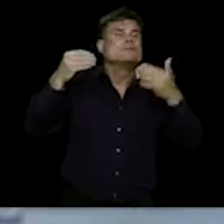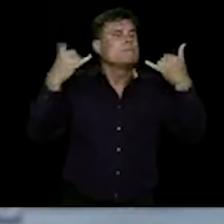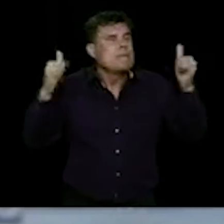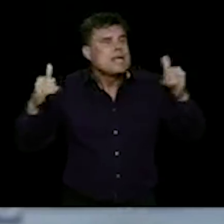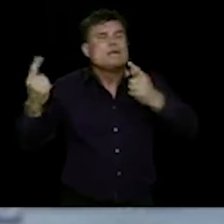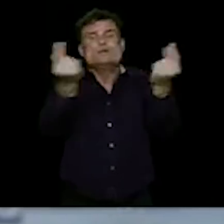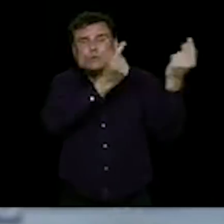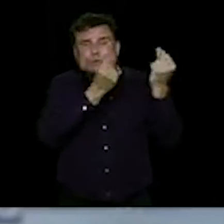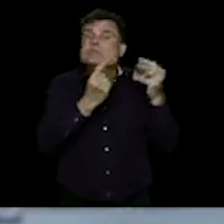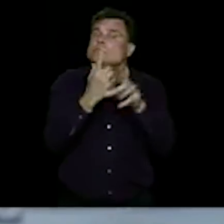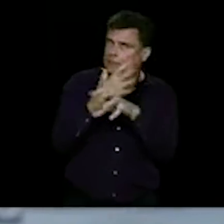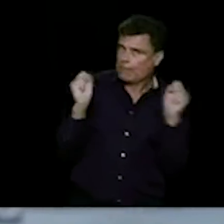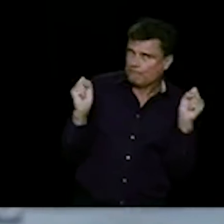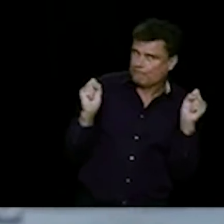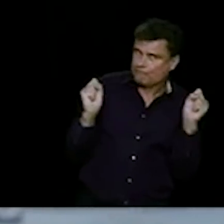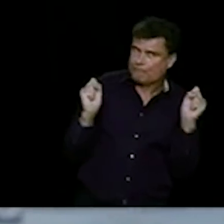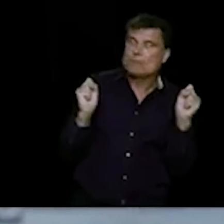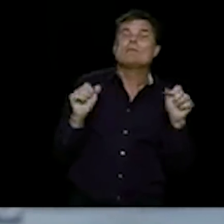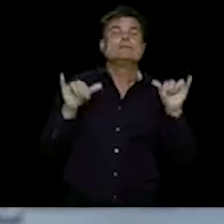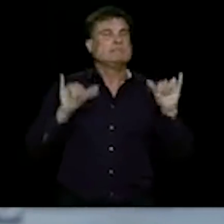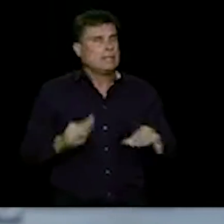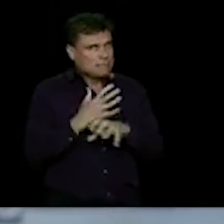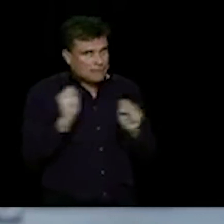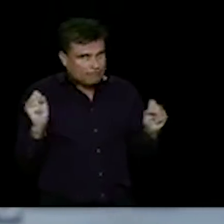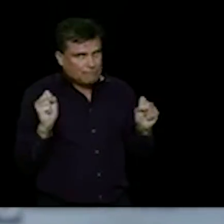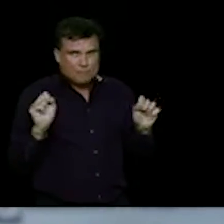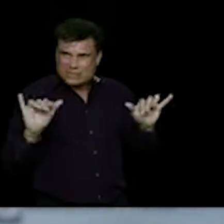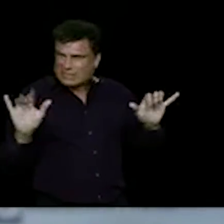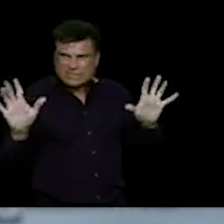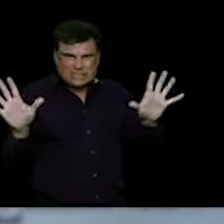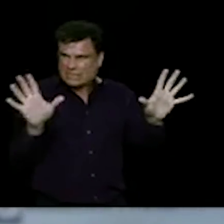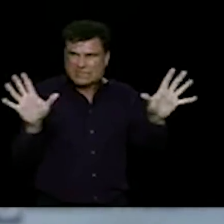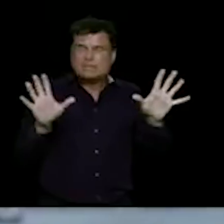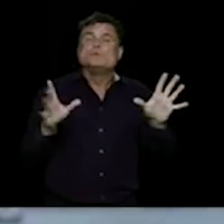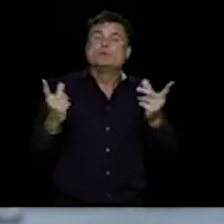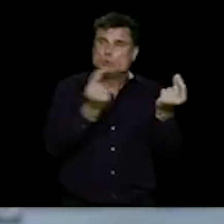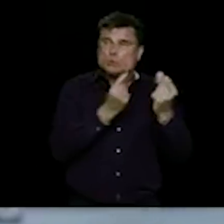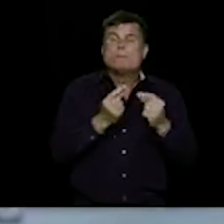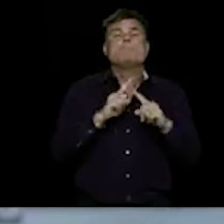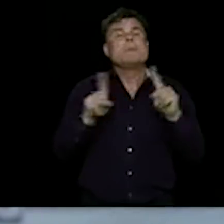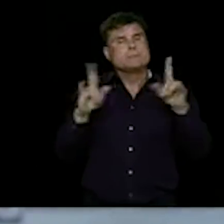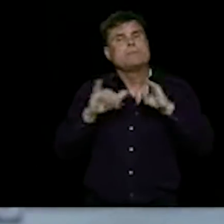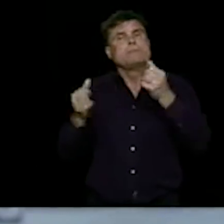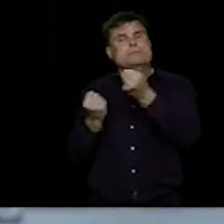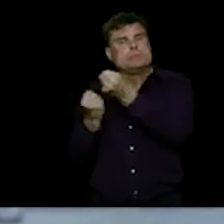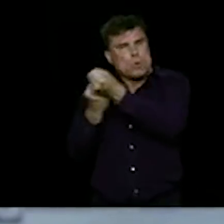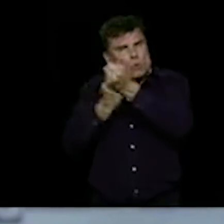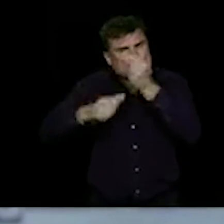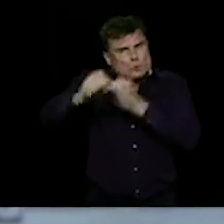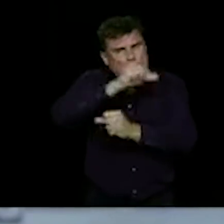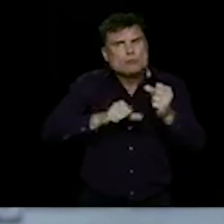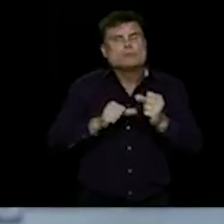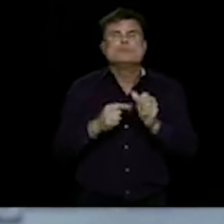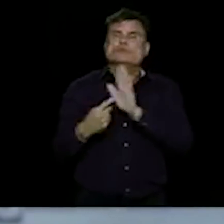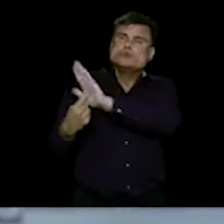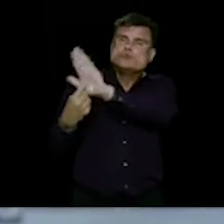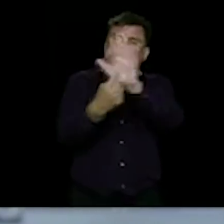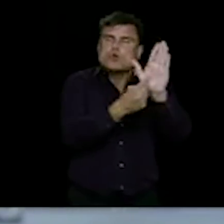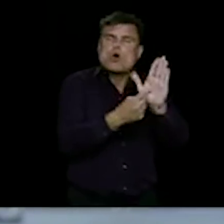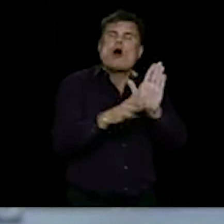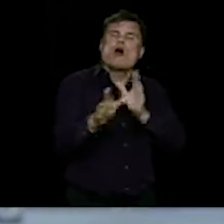prepare for managing in the weeks and months ahead. Let's also continue to support each other with compassion